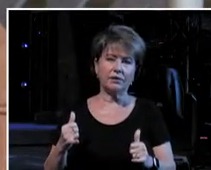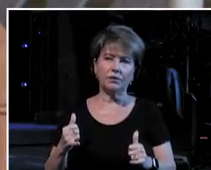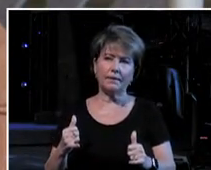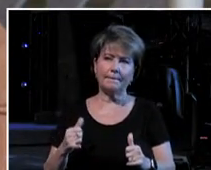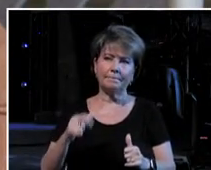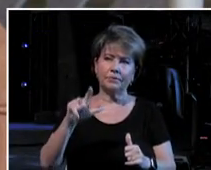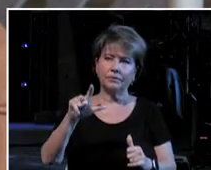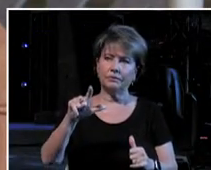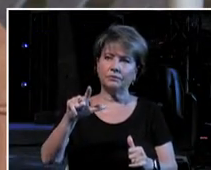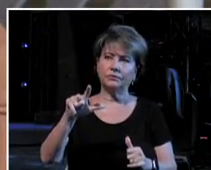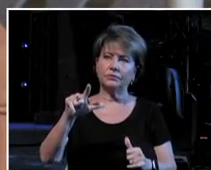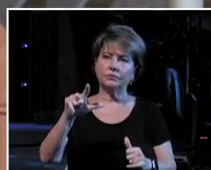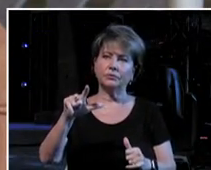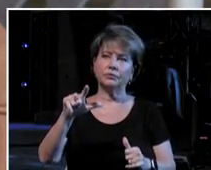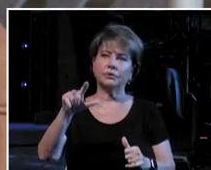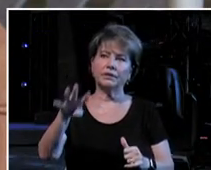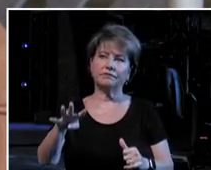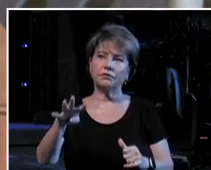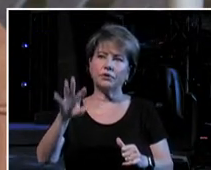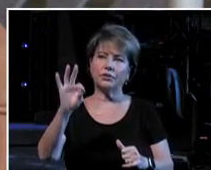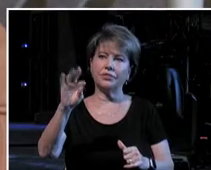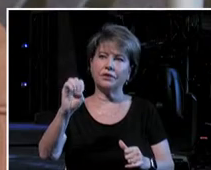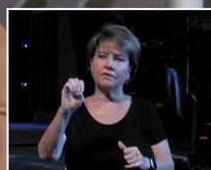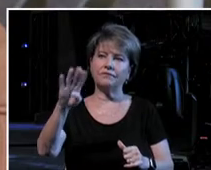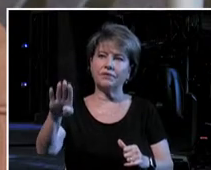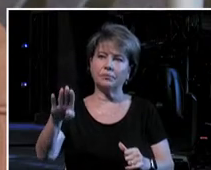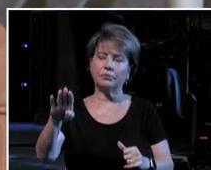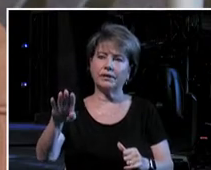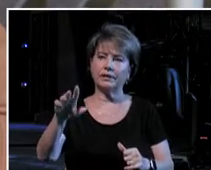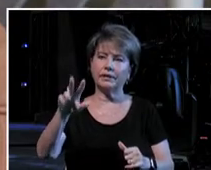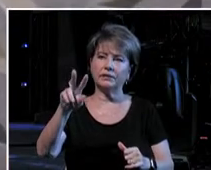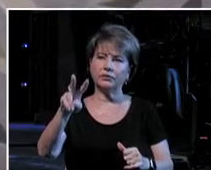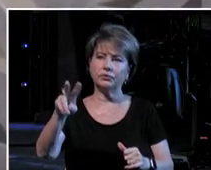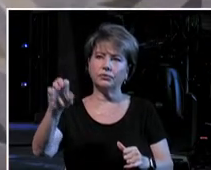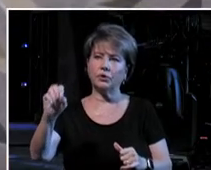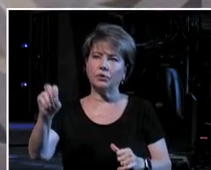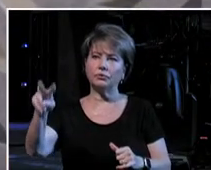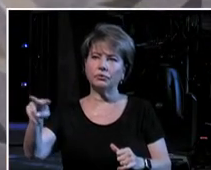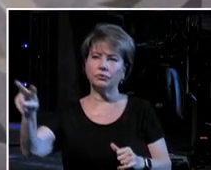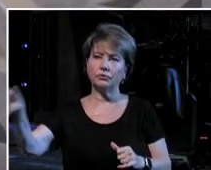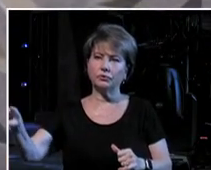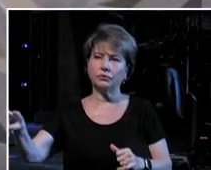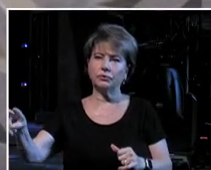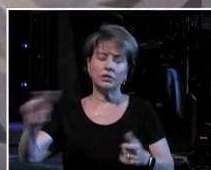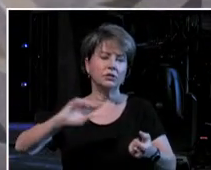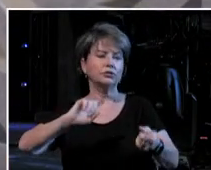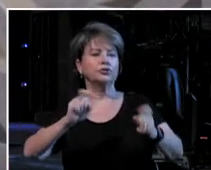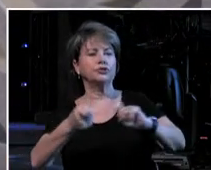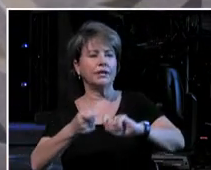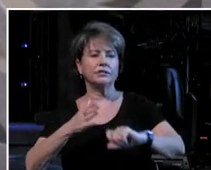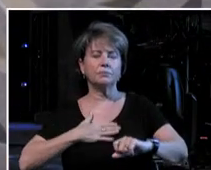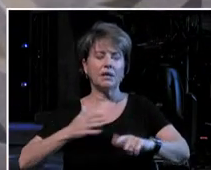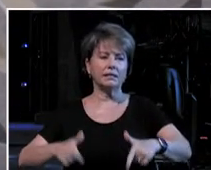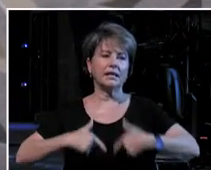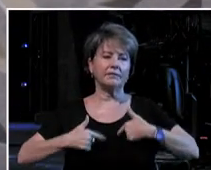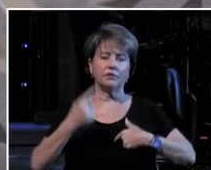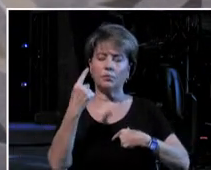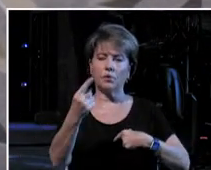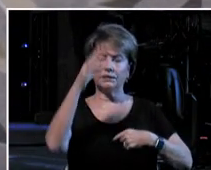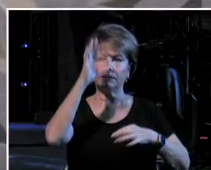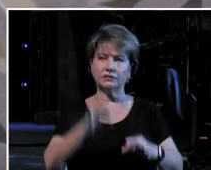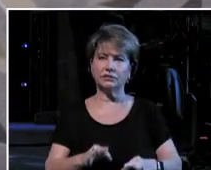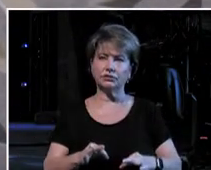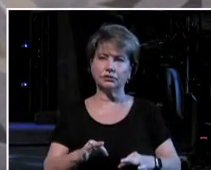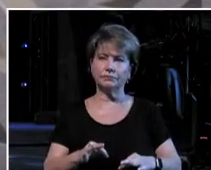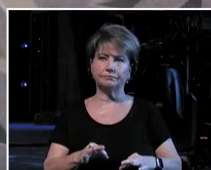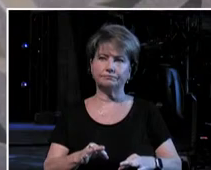February 2022 changed my life to before and after. My family and I had only one decision. This